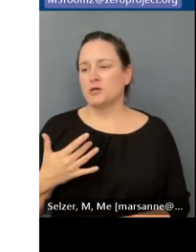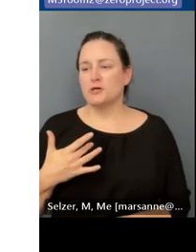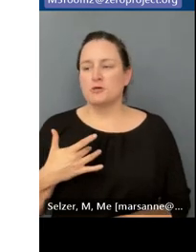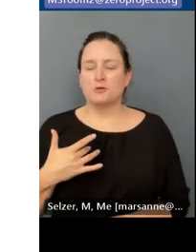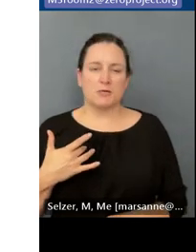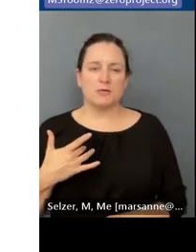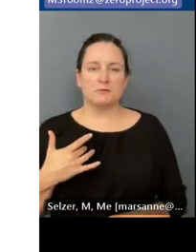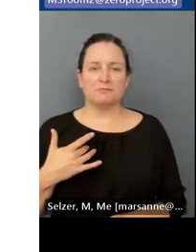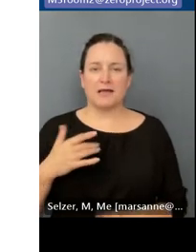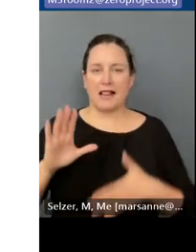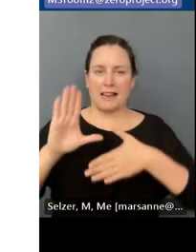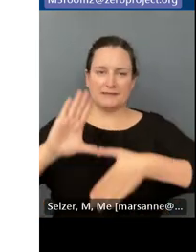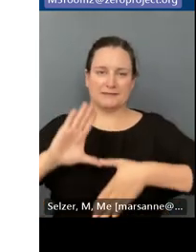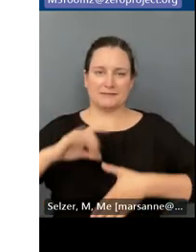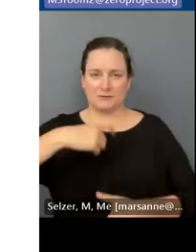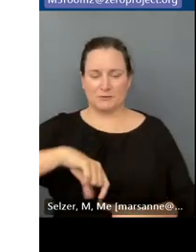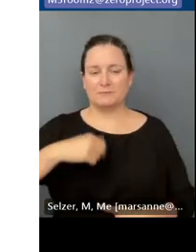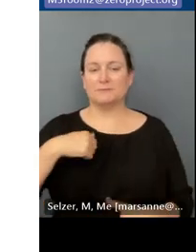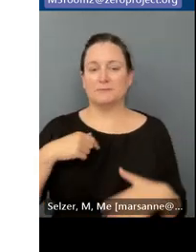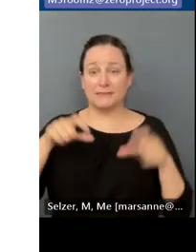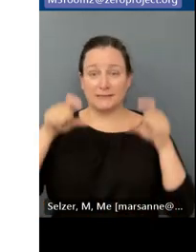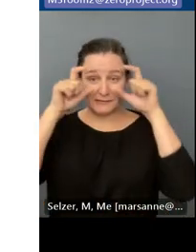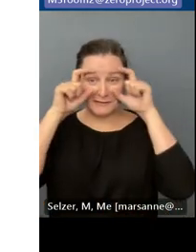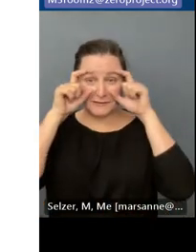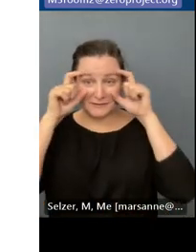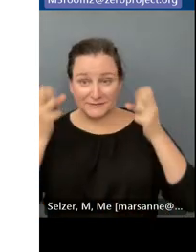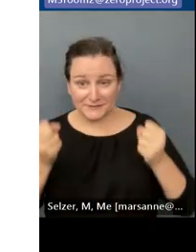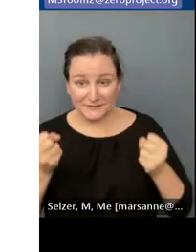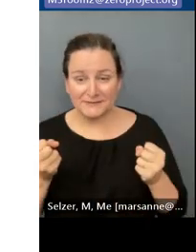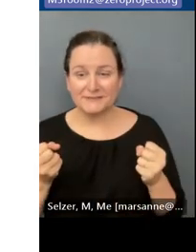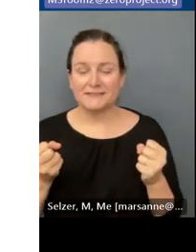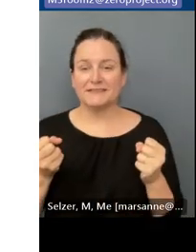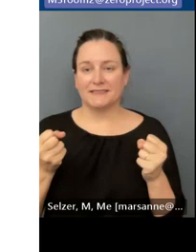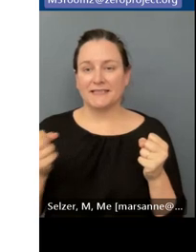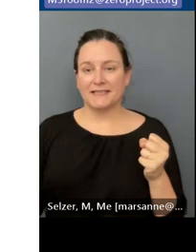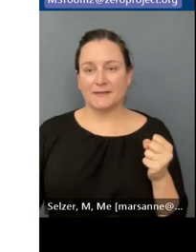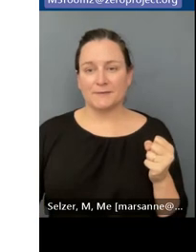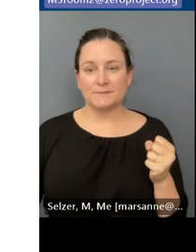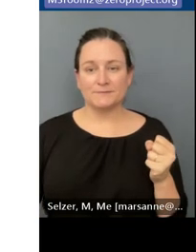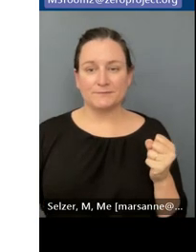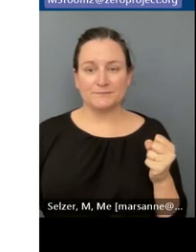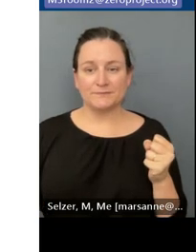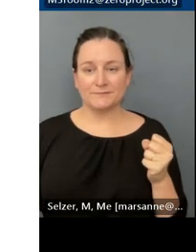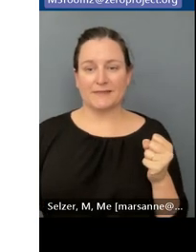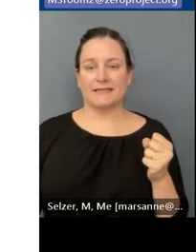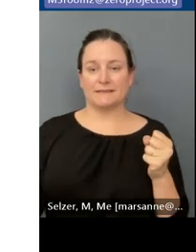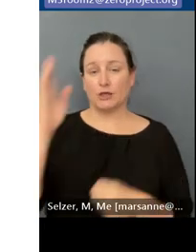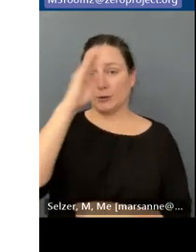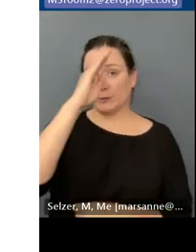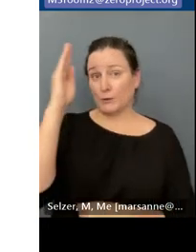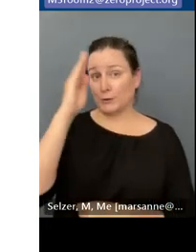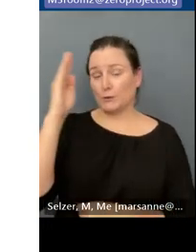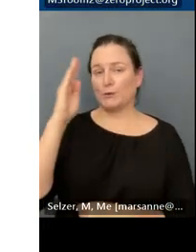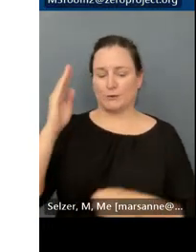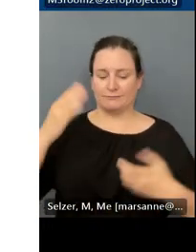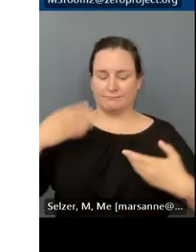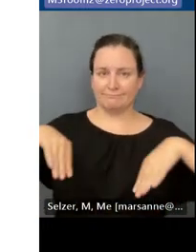American. I'm wearing glasses and a blue blazer. Thank